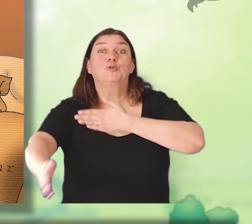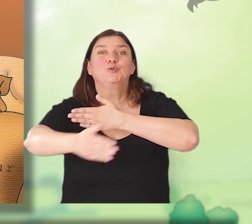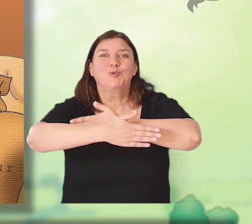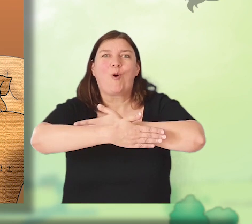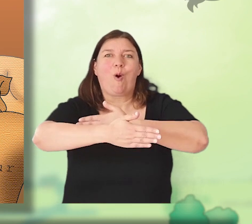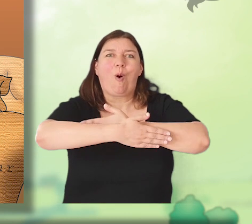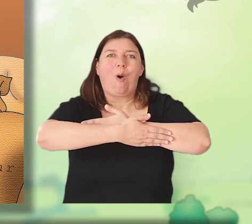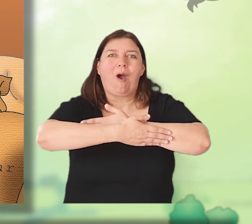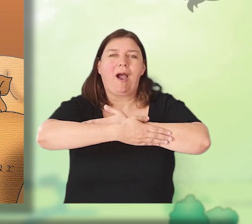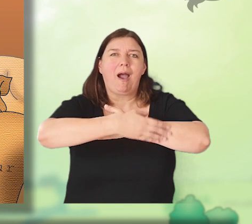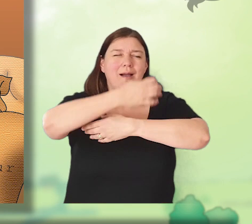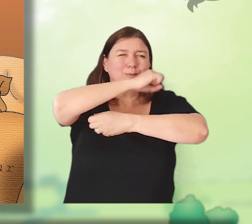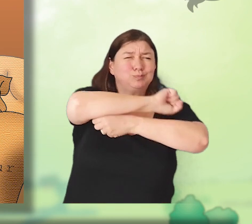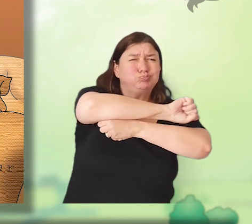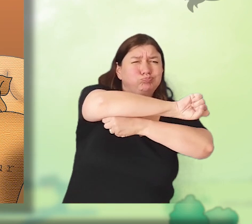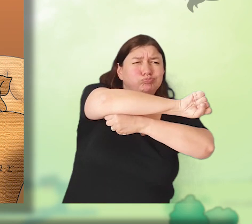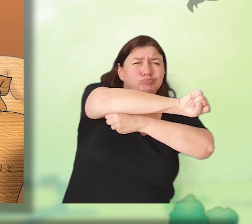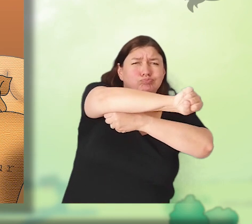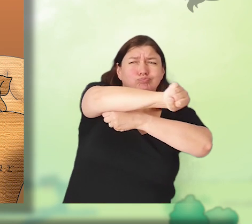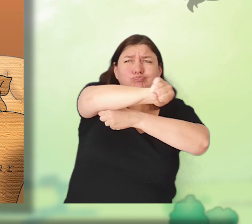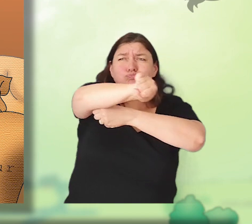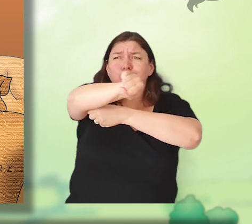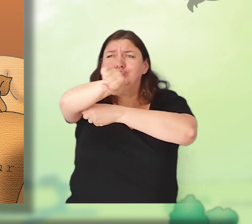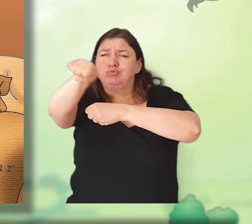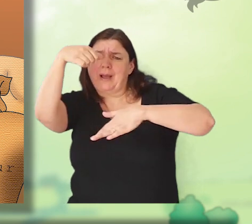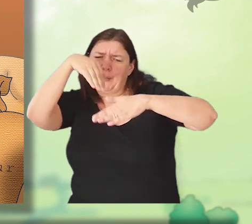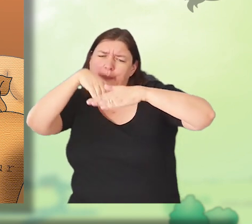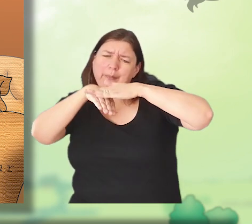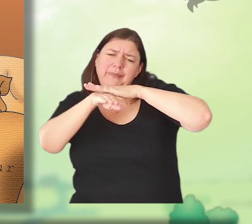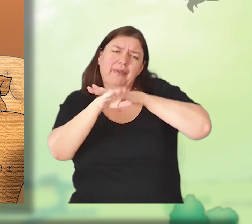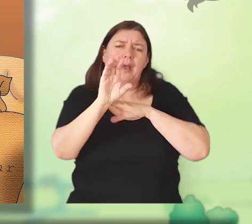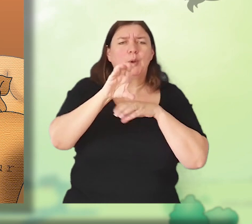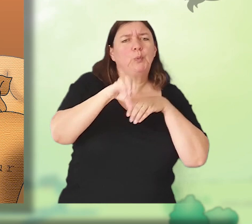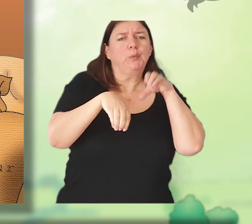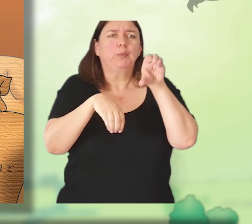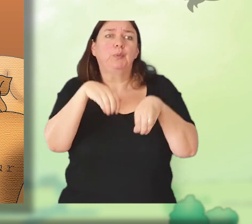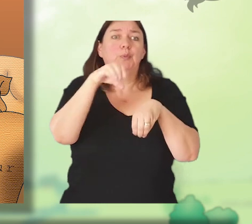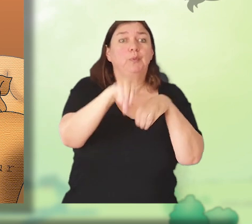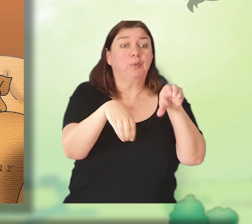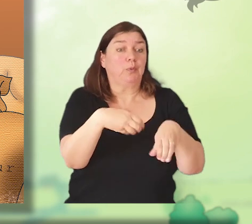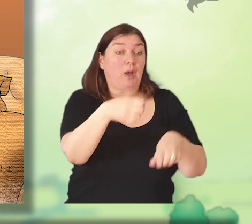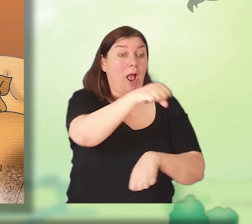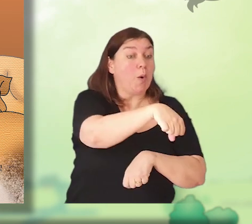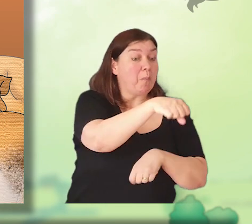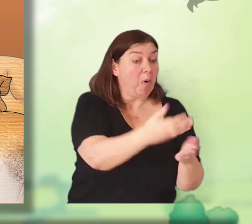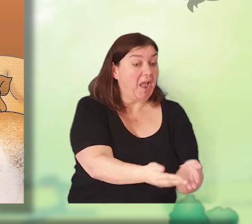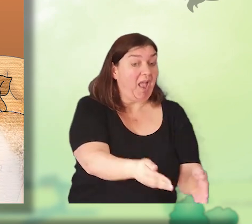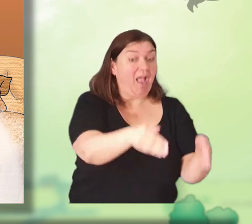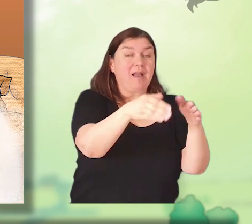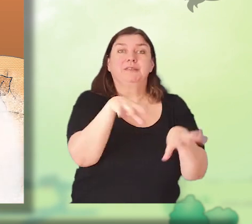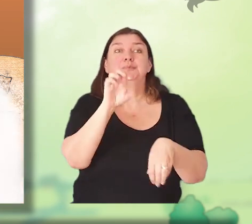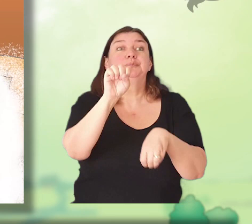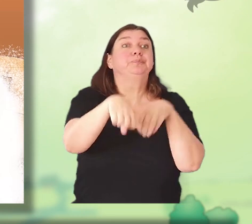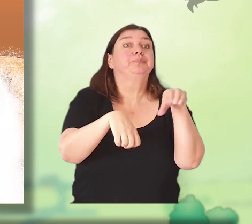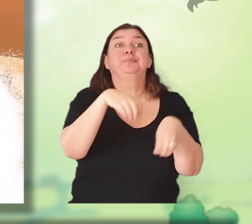Not thinking to knock, Molly walked straight inside. She tripped on a bucket and fell on her side. Now where she had landed